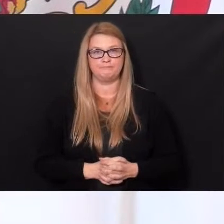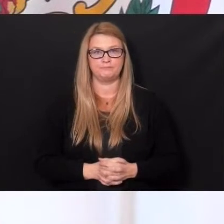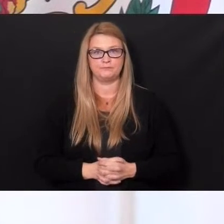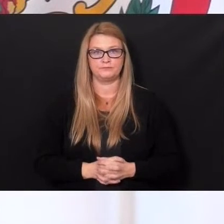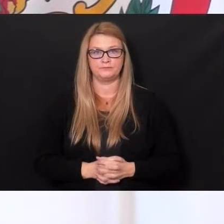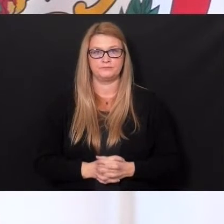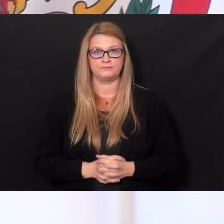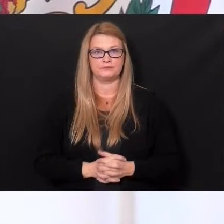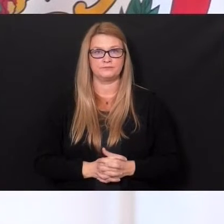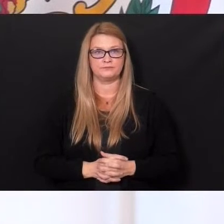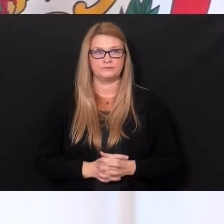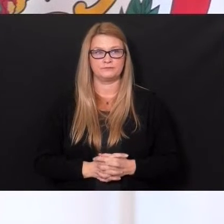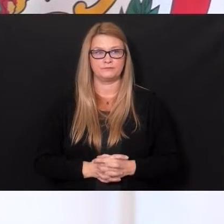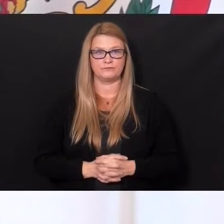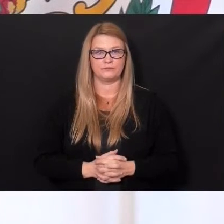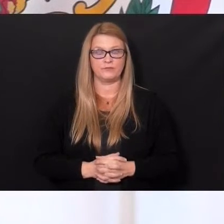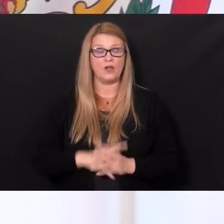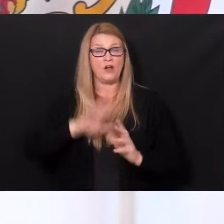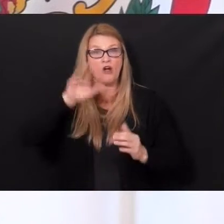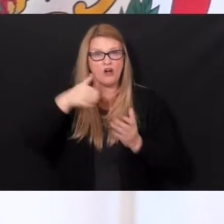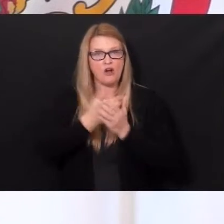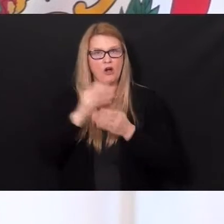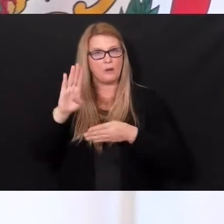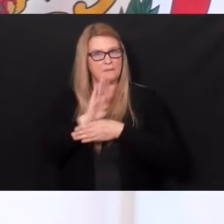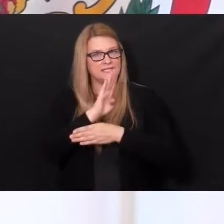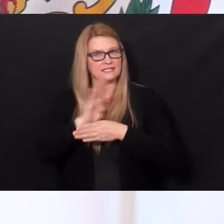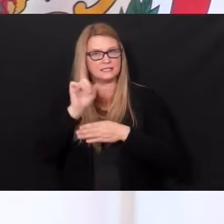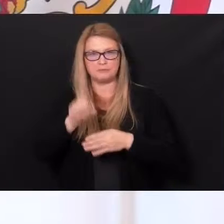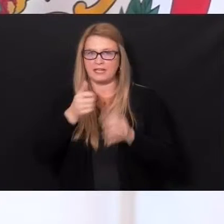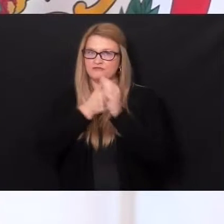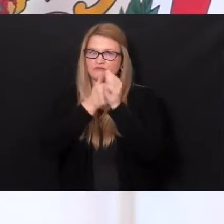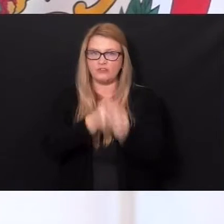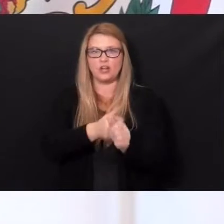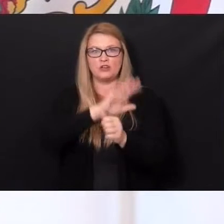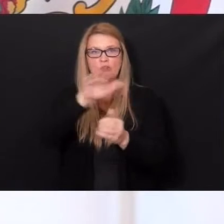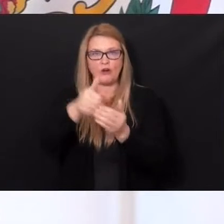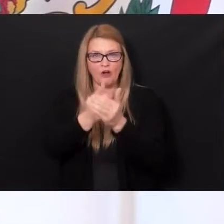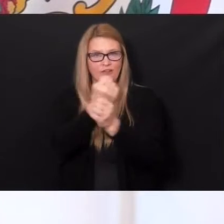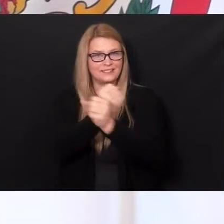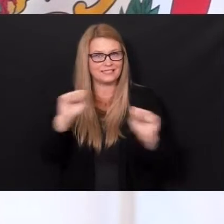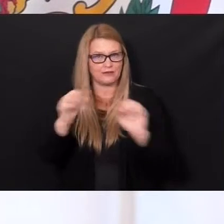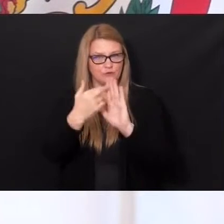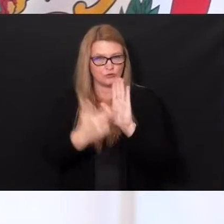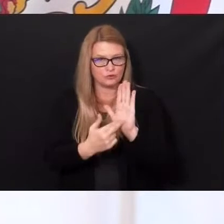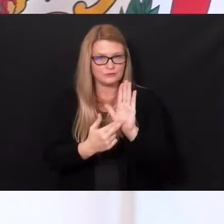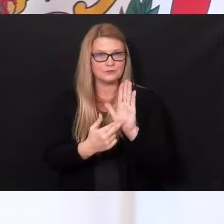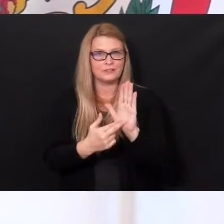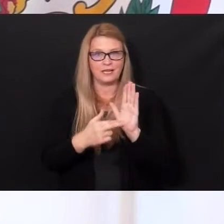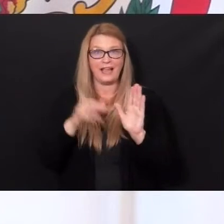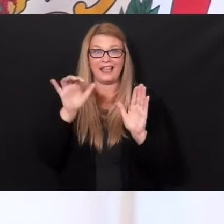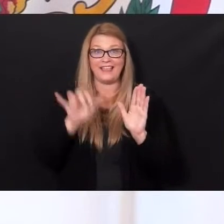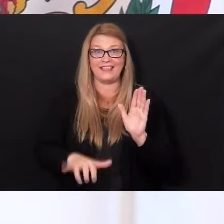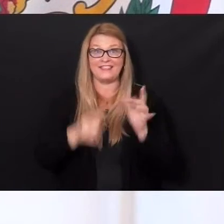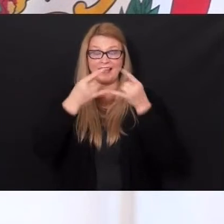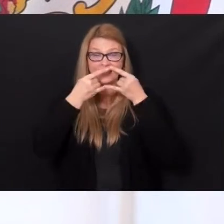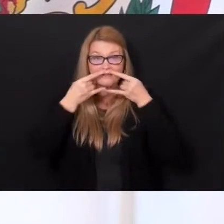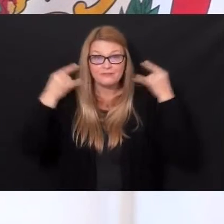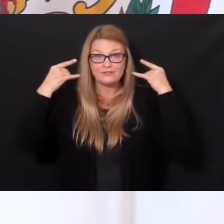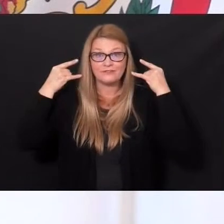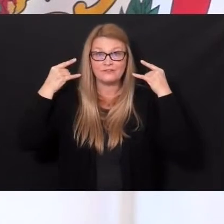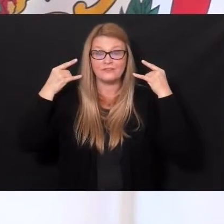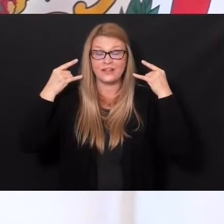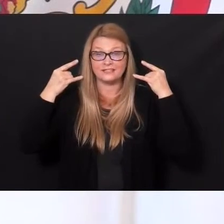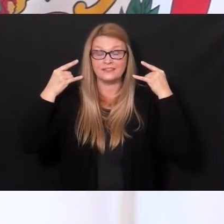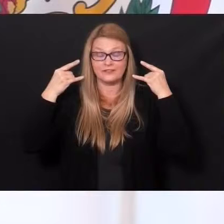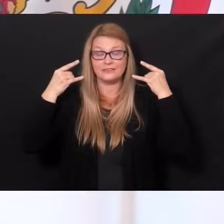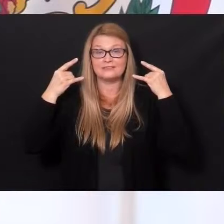guideline, all businesses must still continue to follow all the other safety guidelines. These include